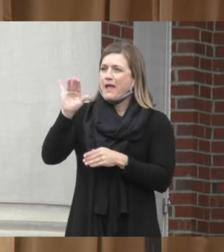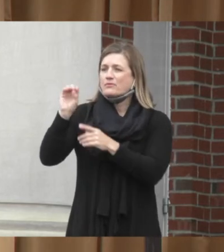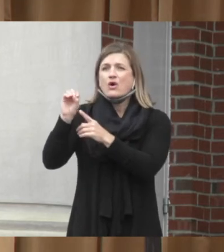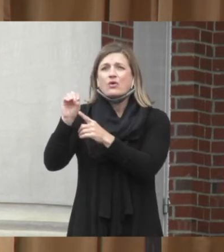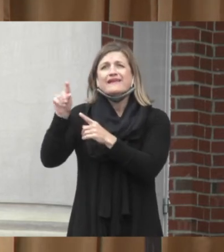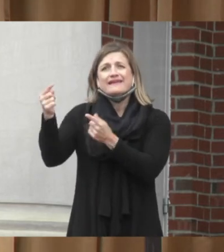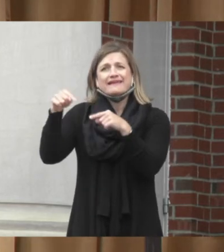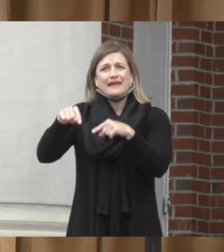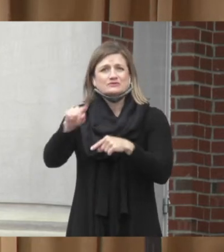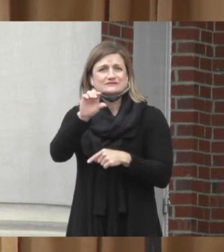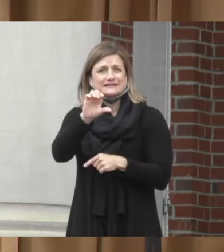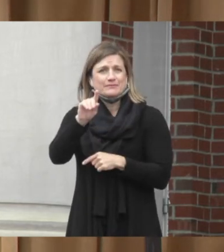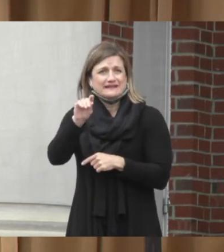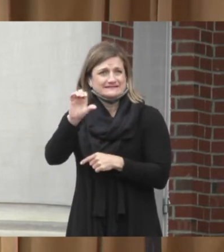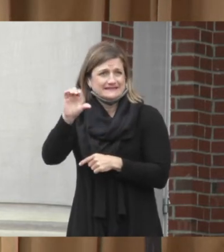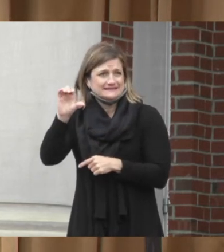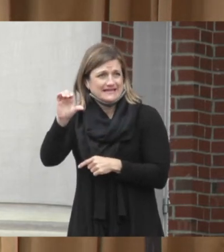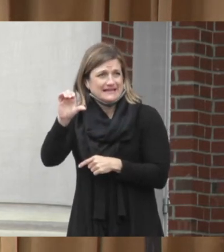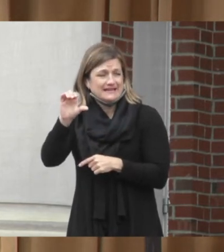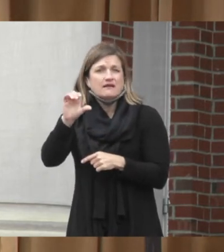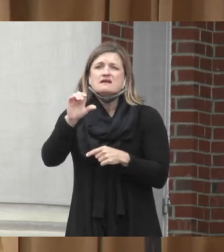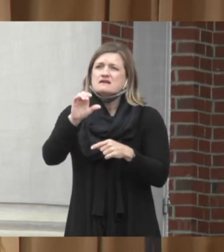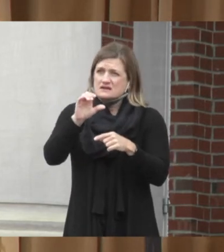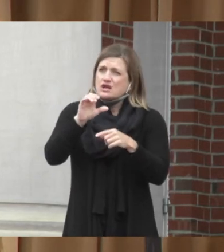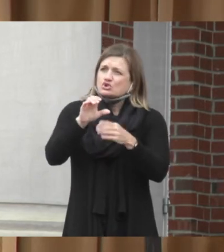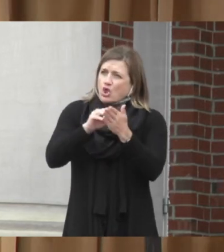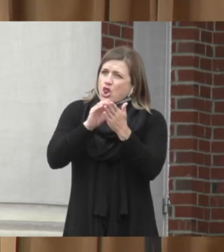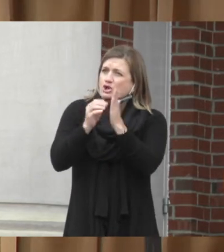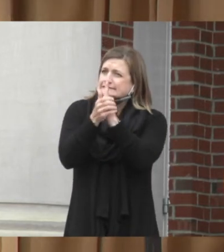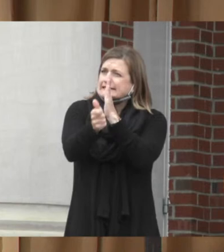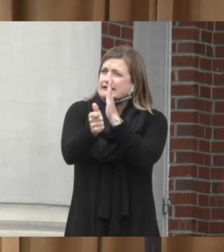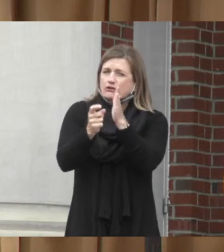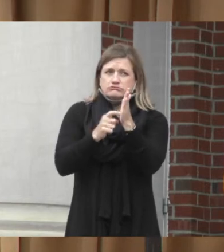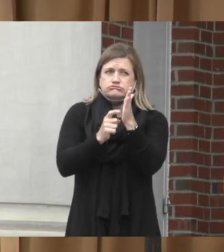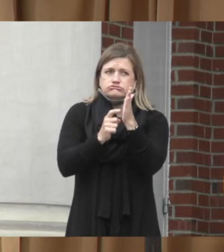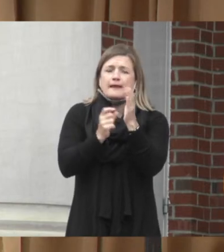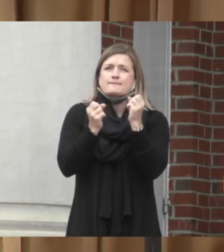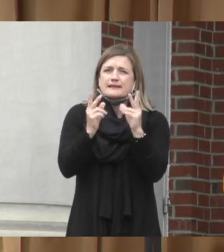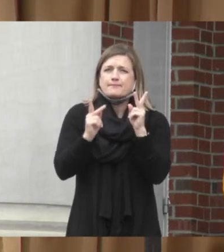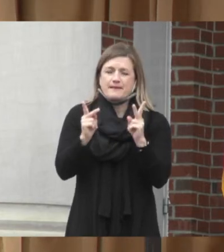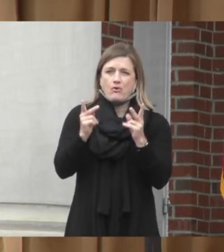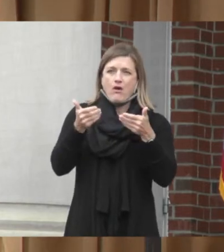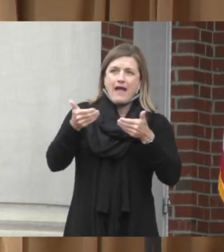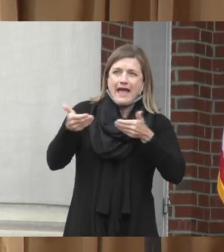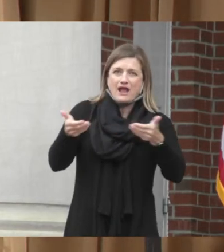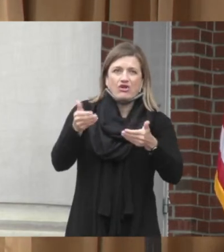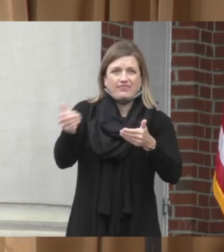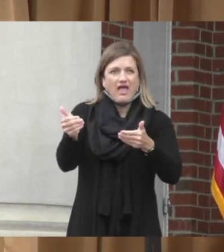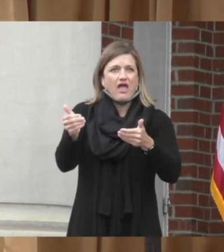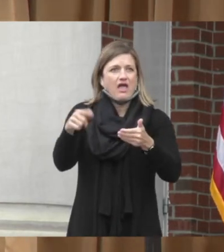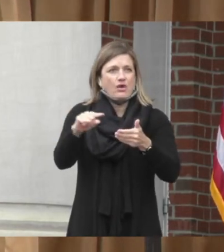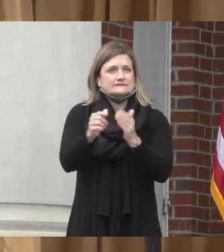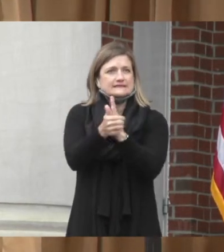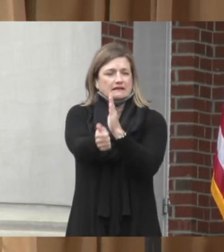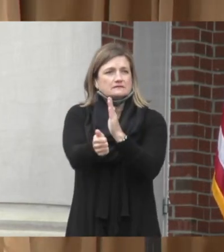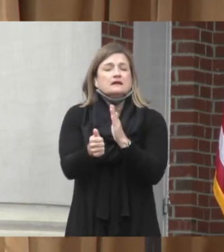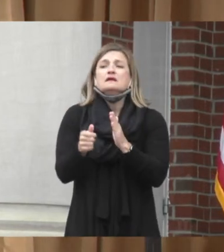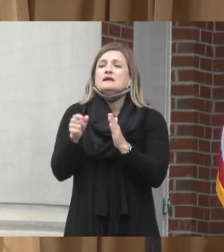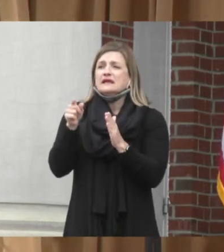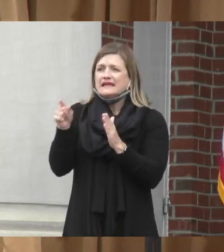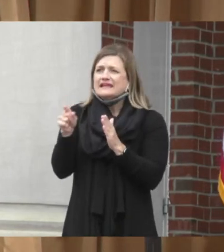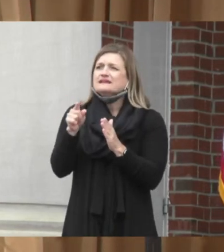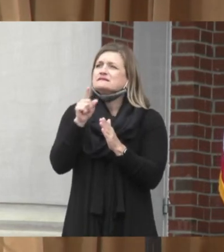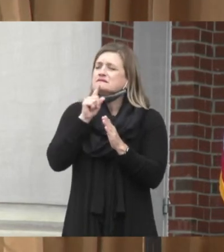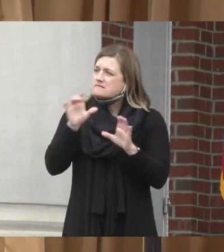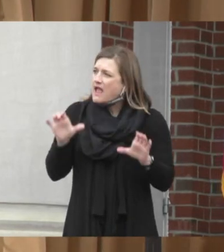came to Central Piedmont to gain an in-demand skill. He says he always loved creating things and, as an active diver,